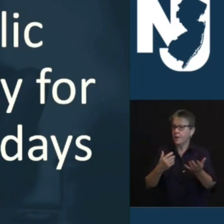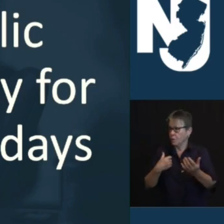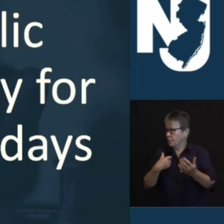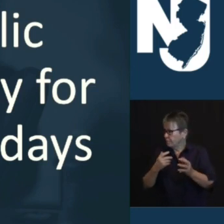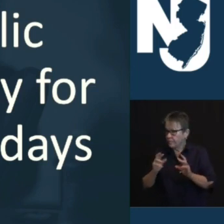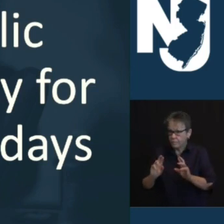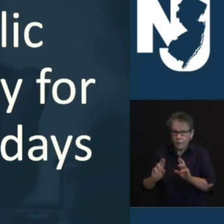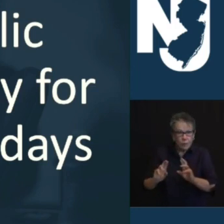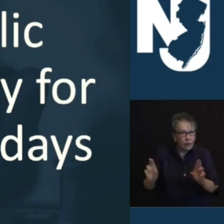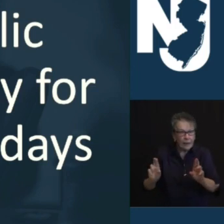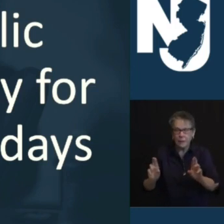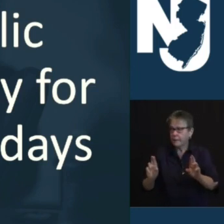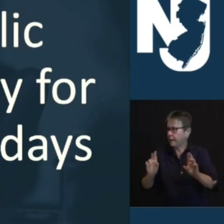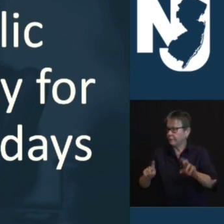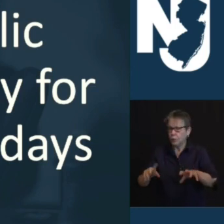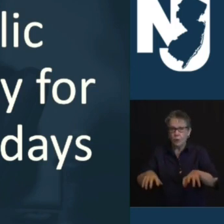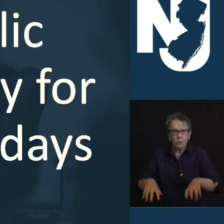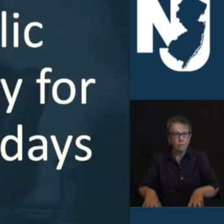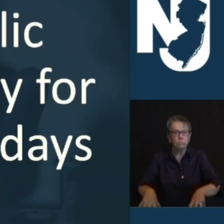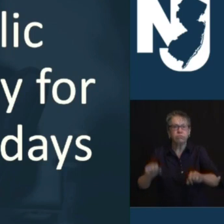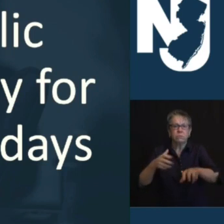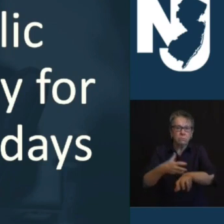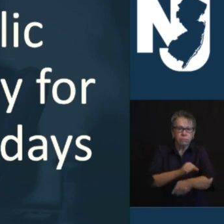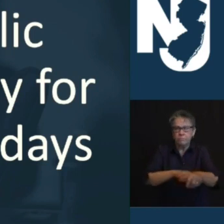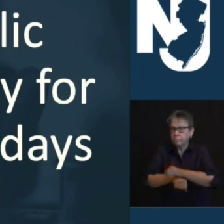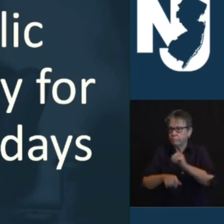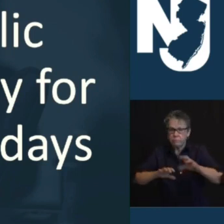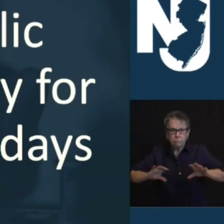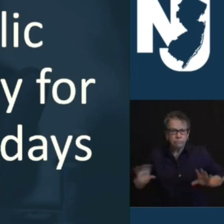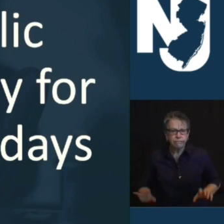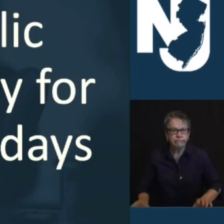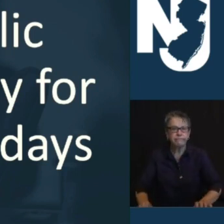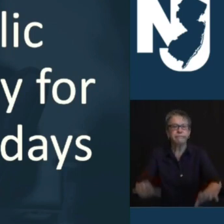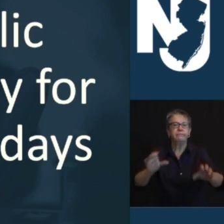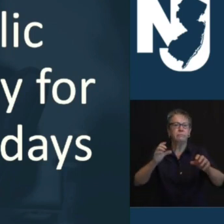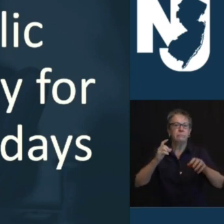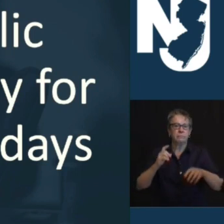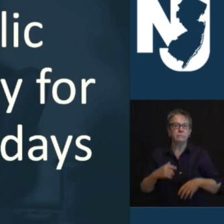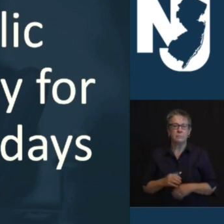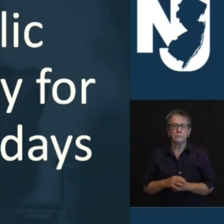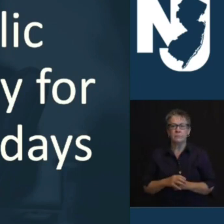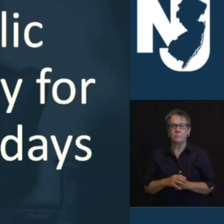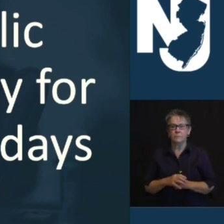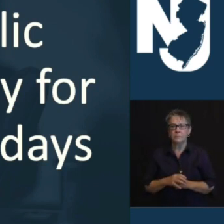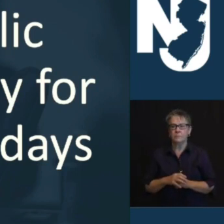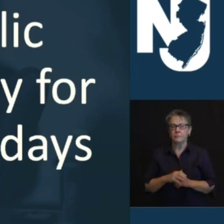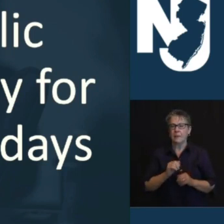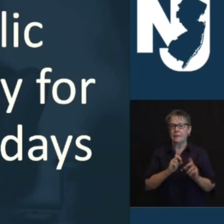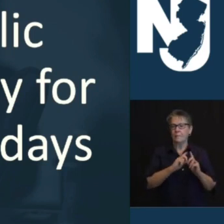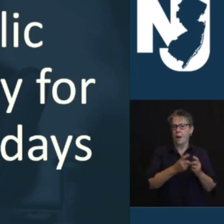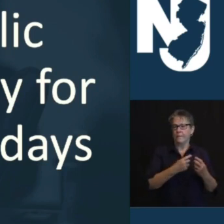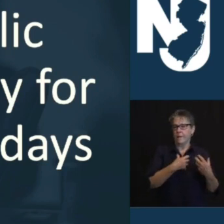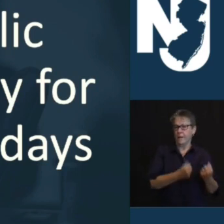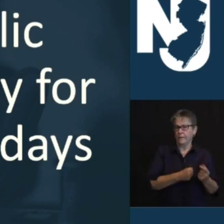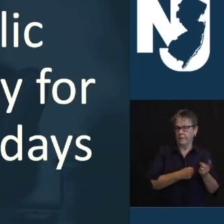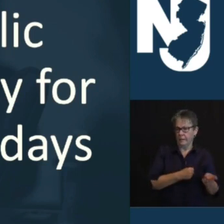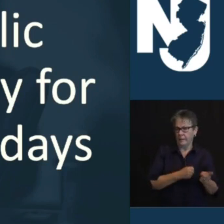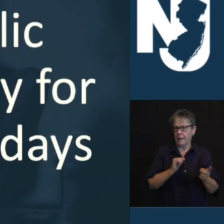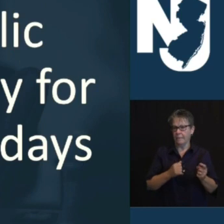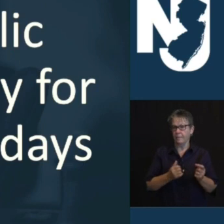It also continues the authority of the Department of Health under Judy's leadership to coordinate our health system's response to this